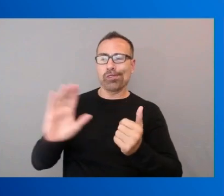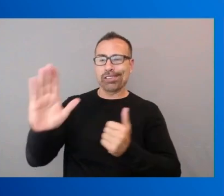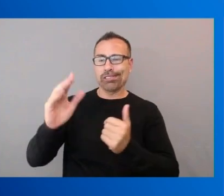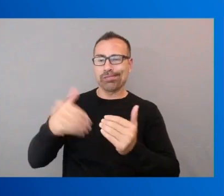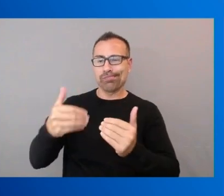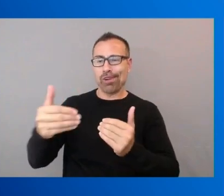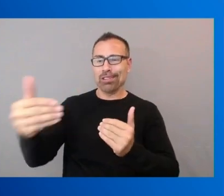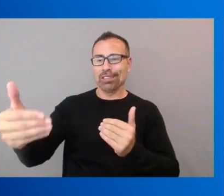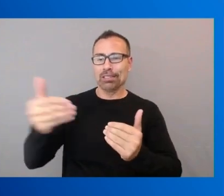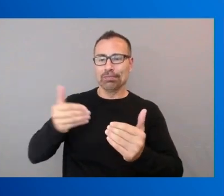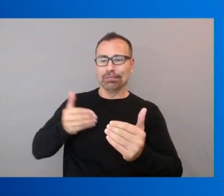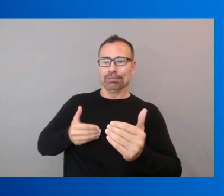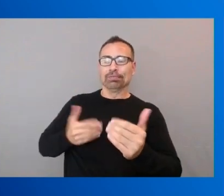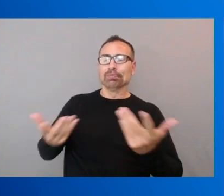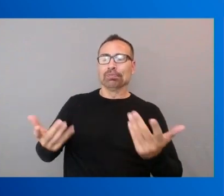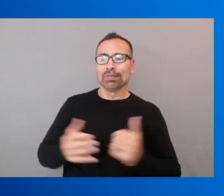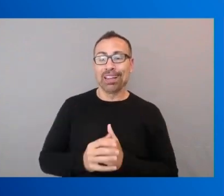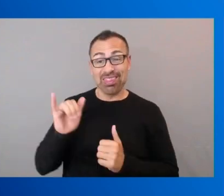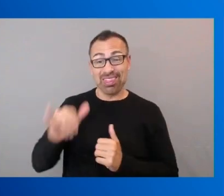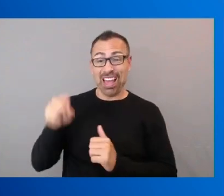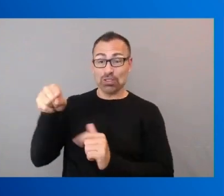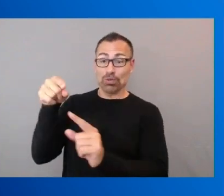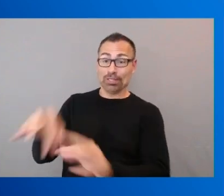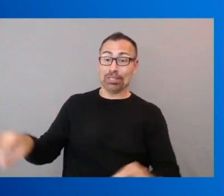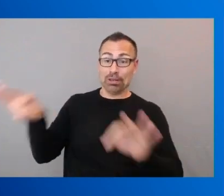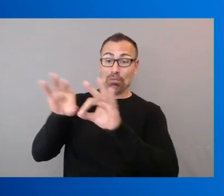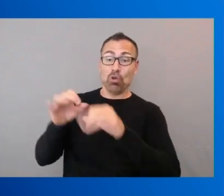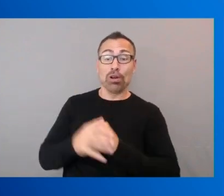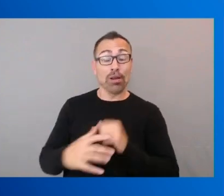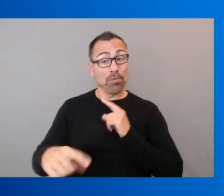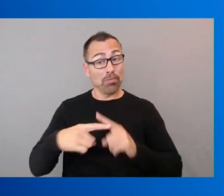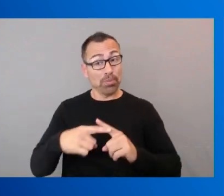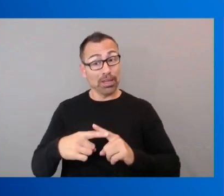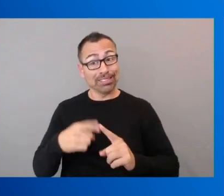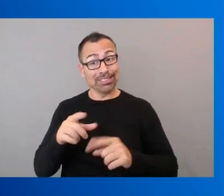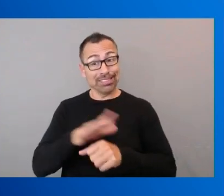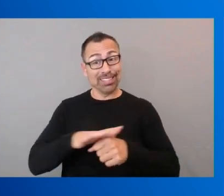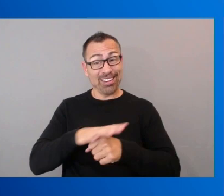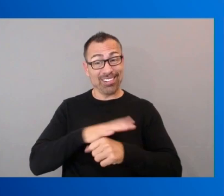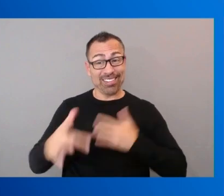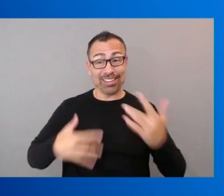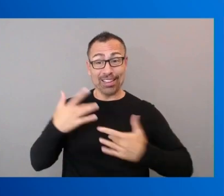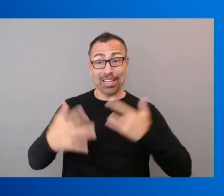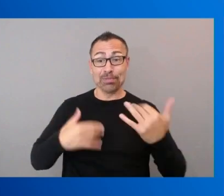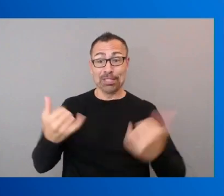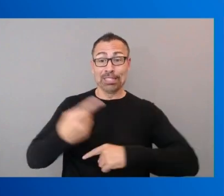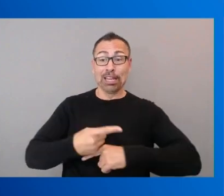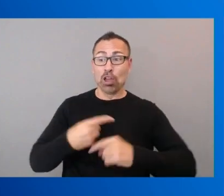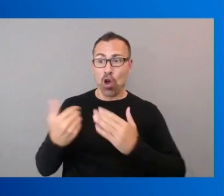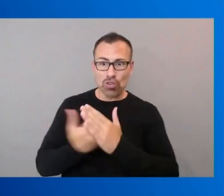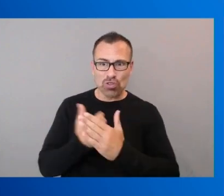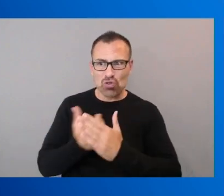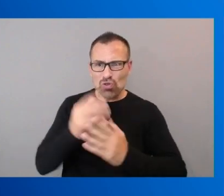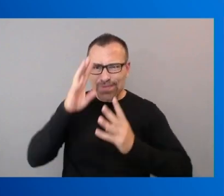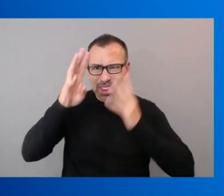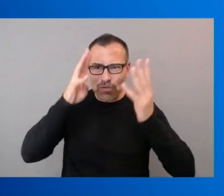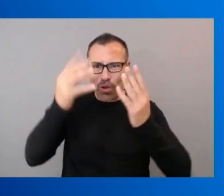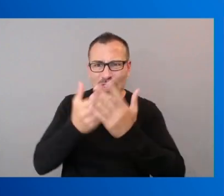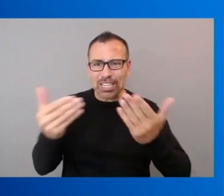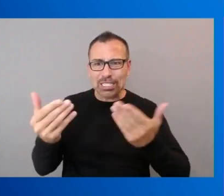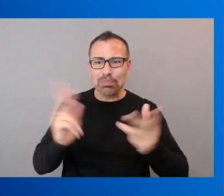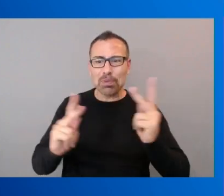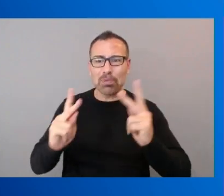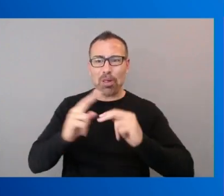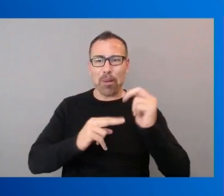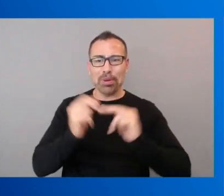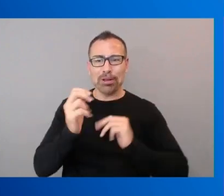me. And again, that's also the area that continues to delight me today on all the cool new things that people are able to go build with it. Yeah. So we said at the beginning